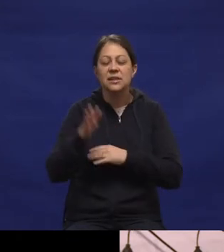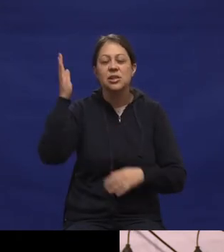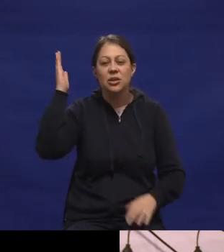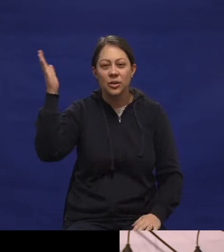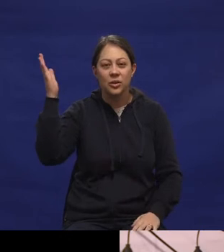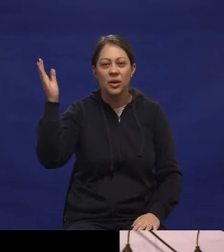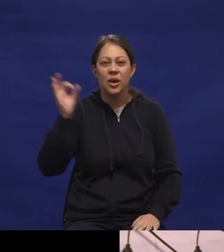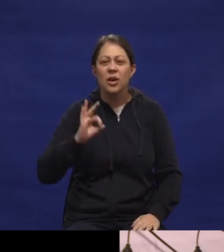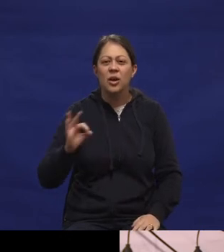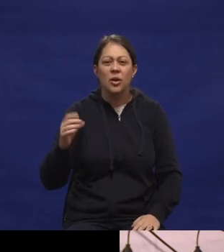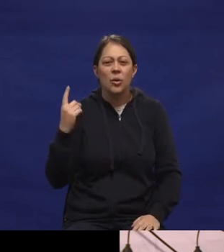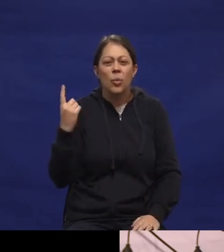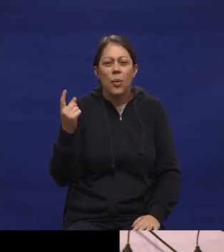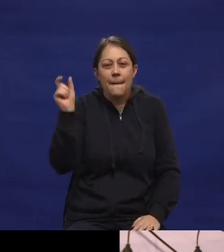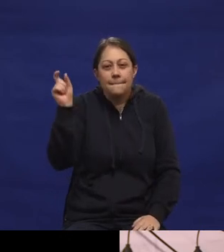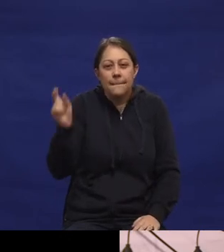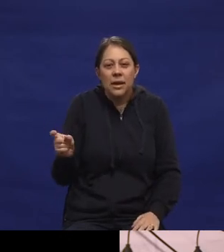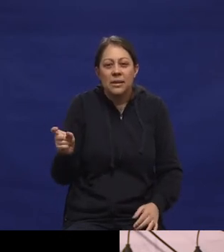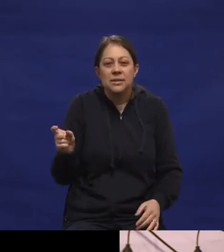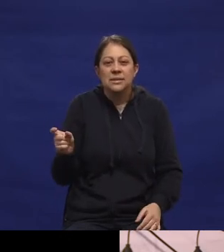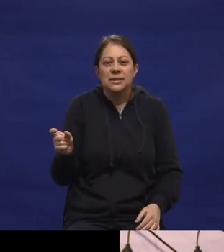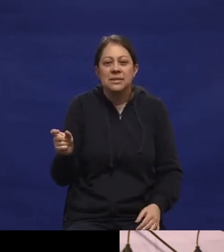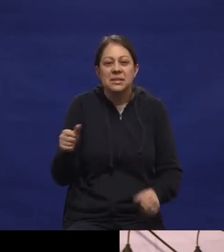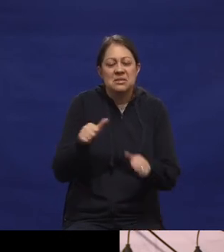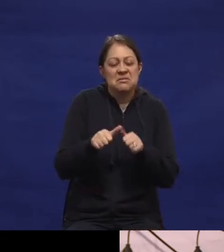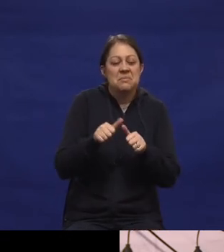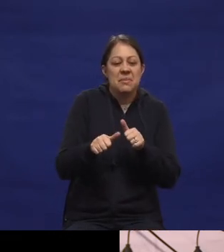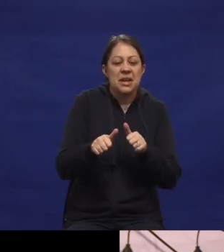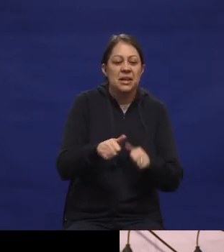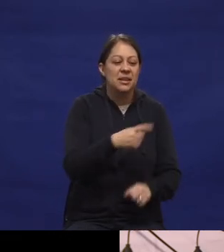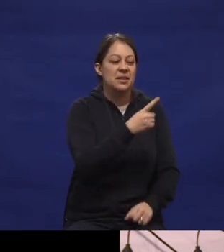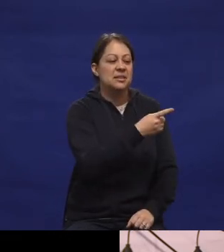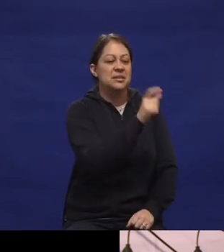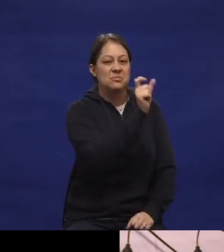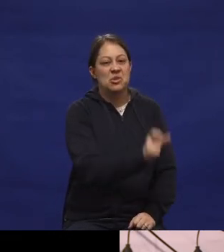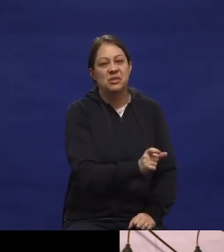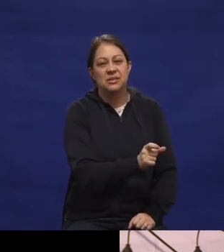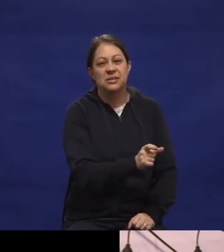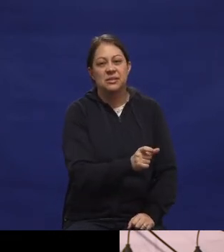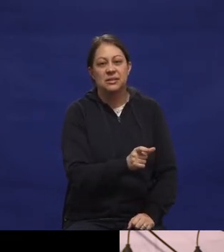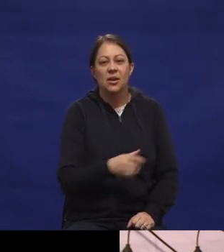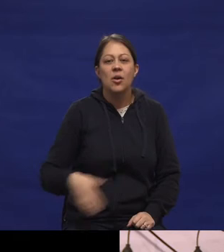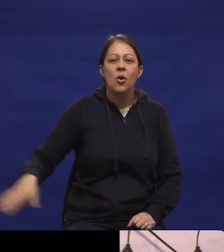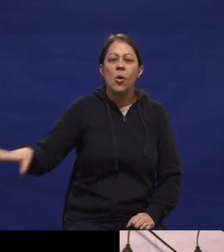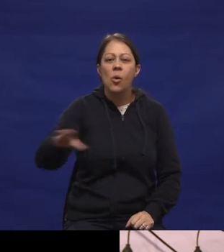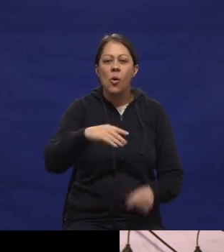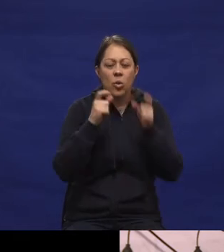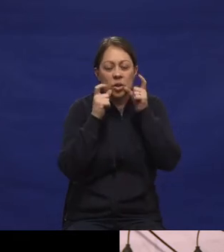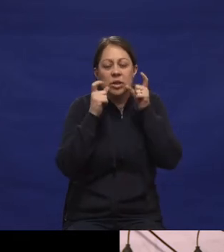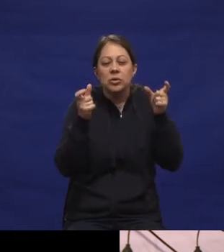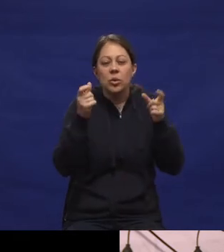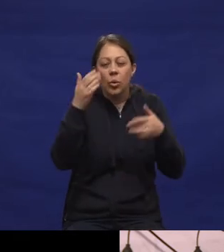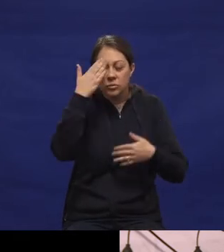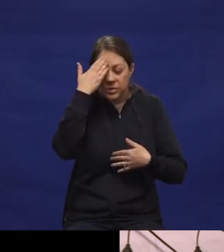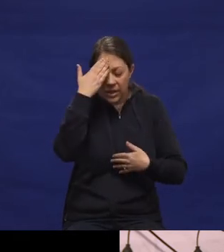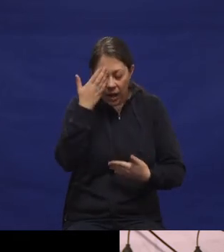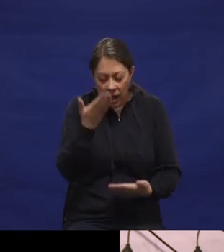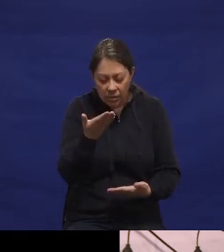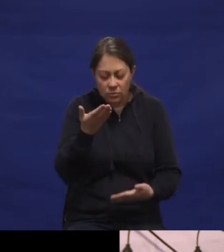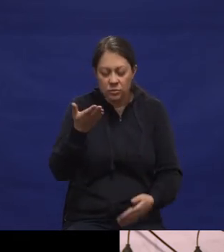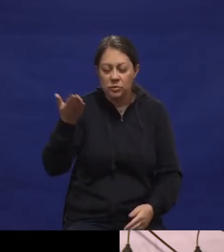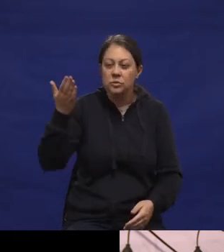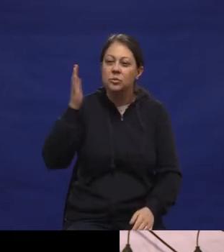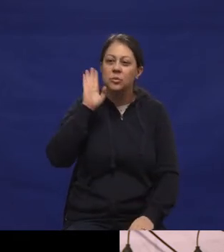You. There's not one person better than another person. But Lord, we all are called to come humbly before